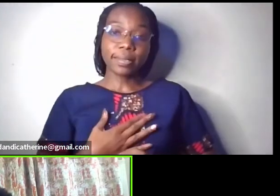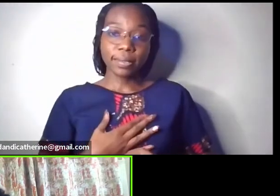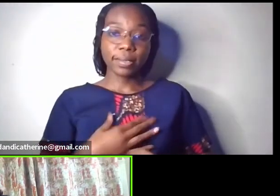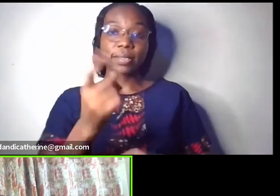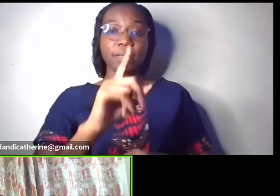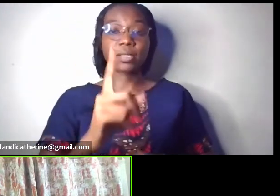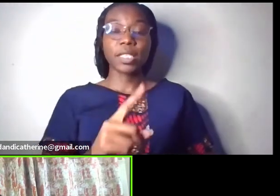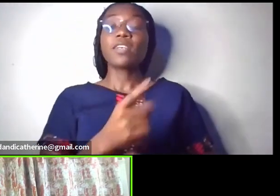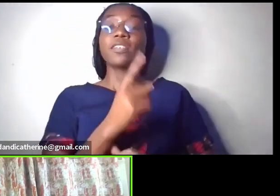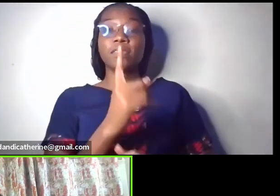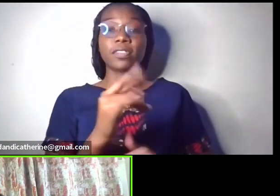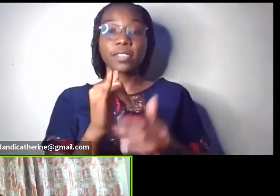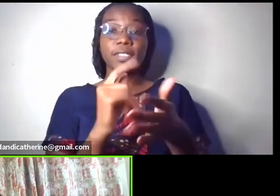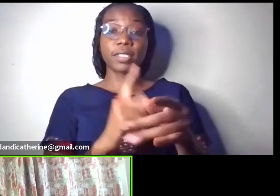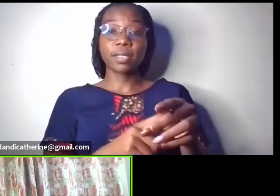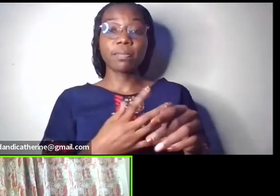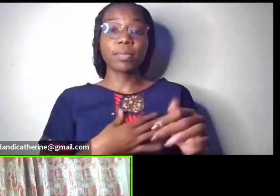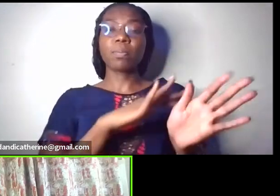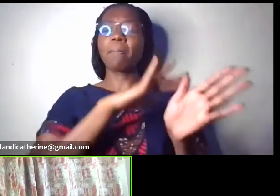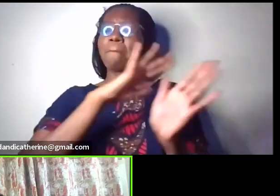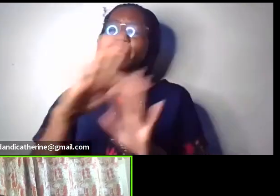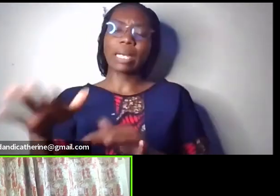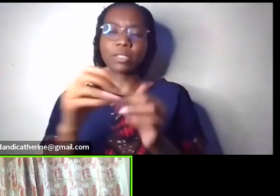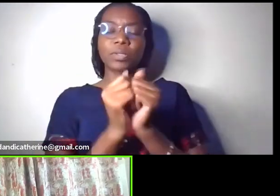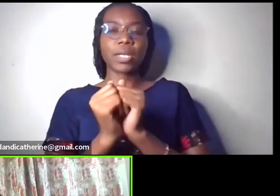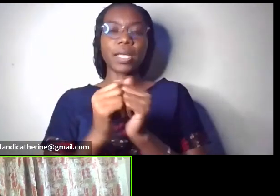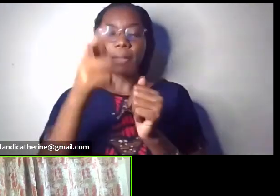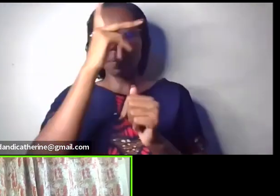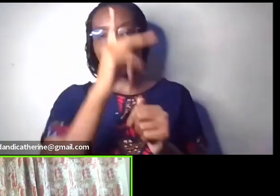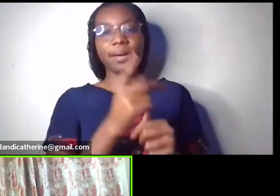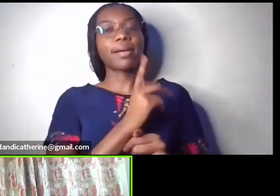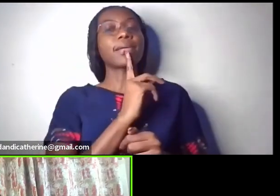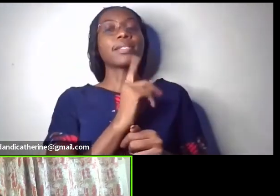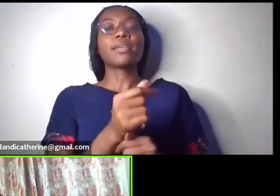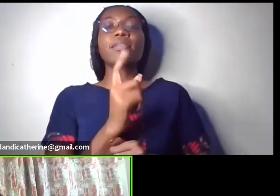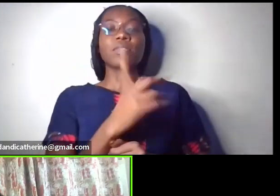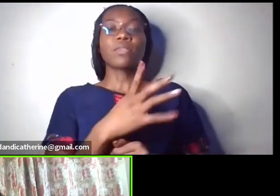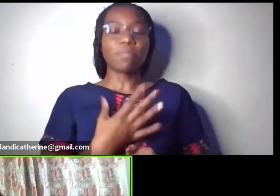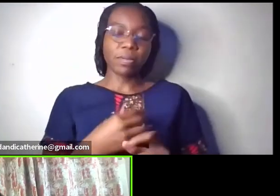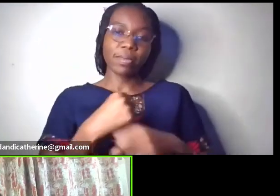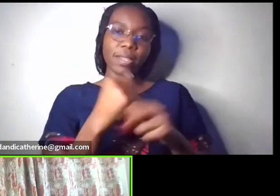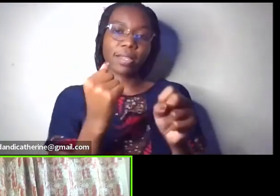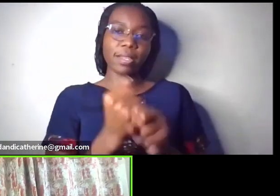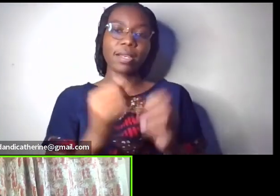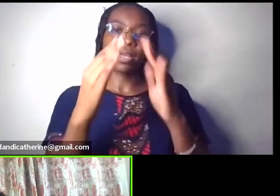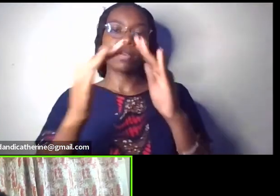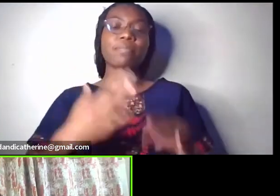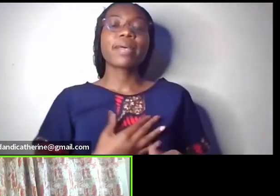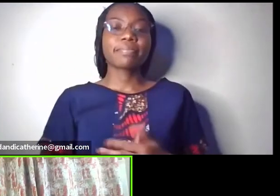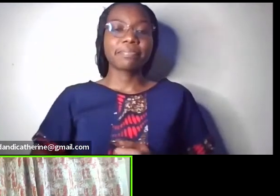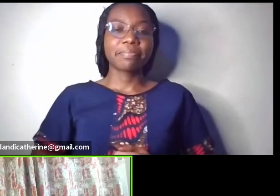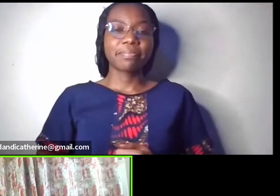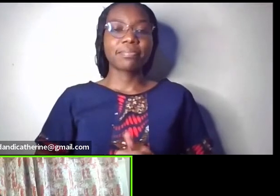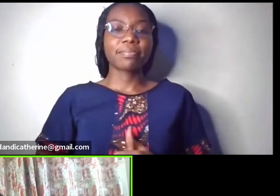And I moved back with my parents to Nanyuki and set up my first unit. So that's where my